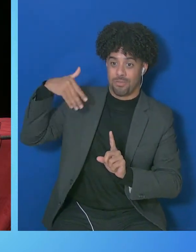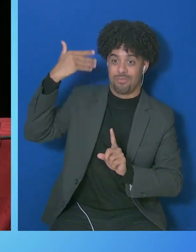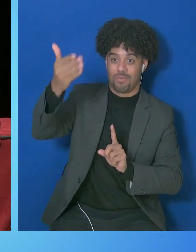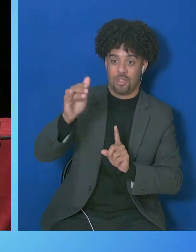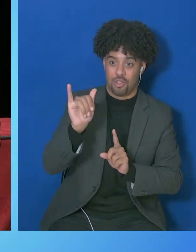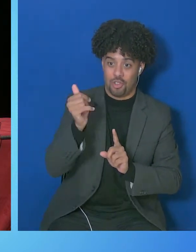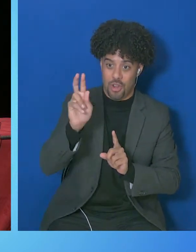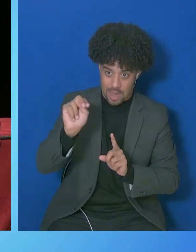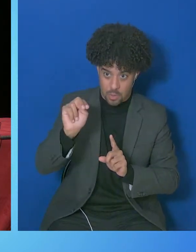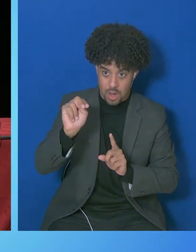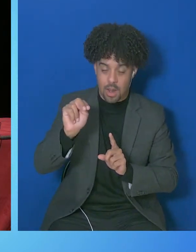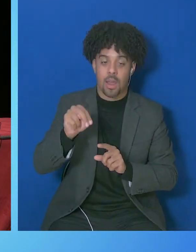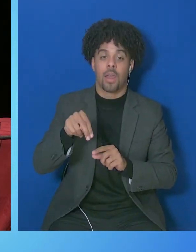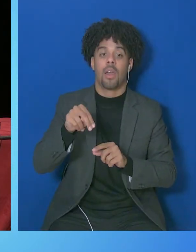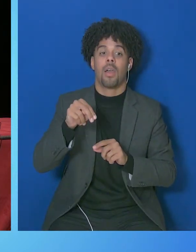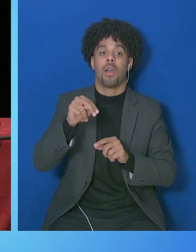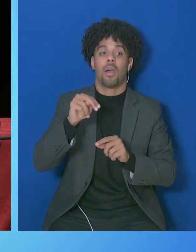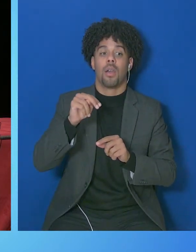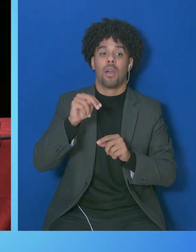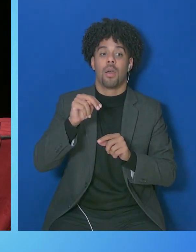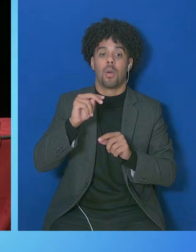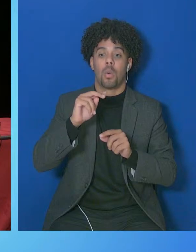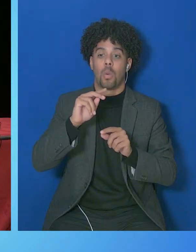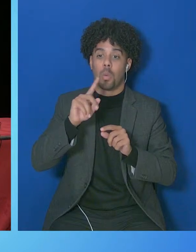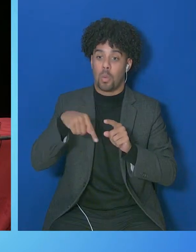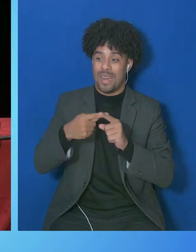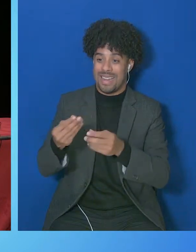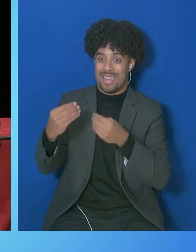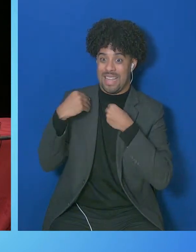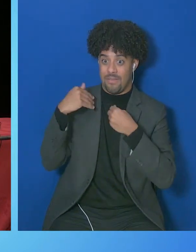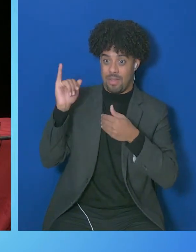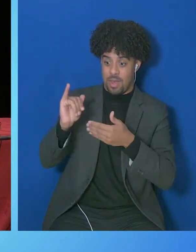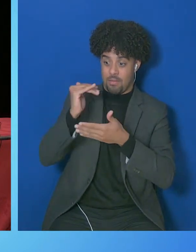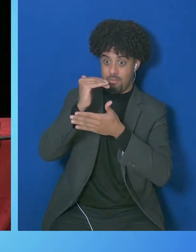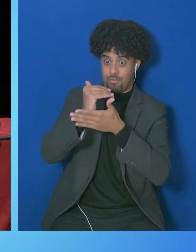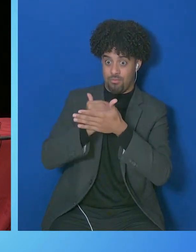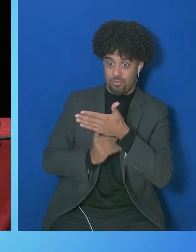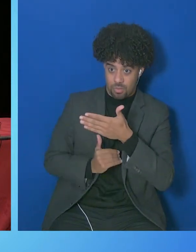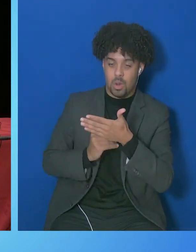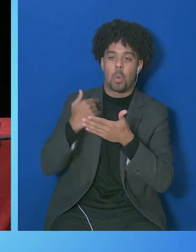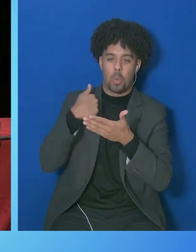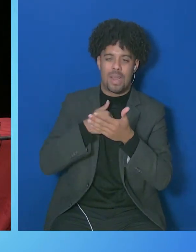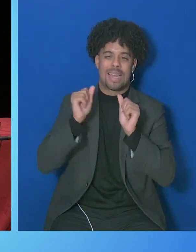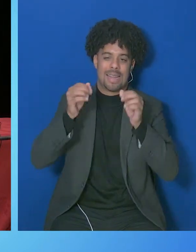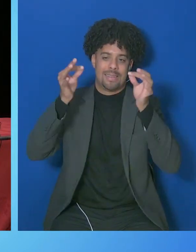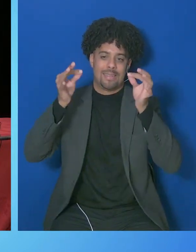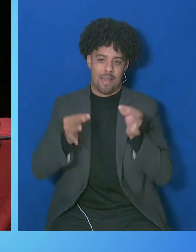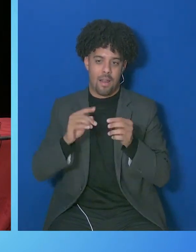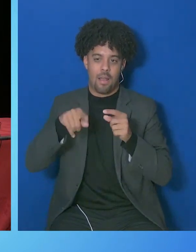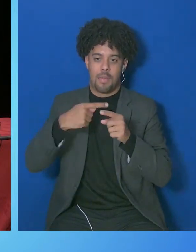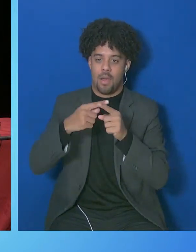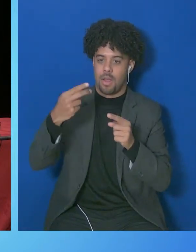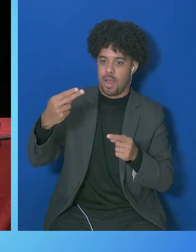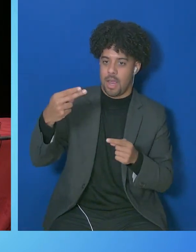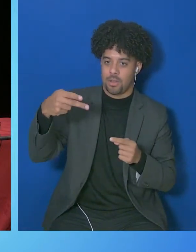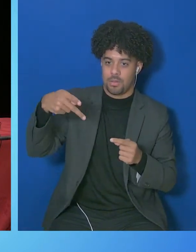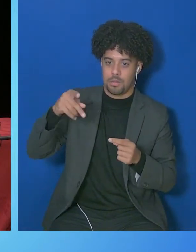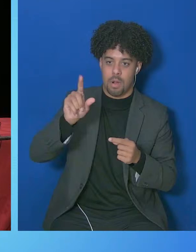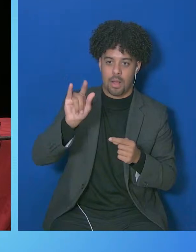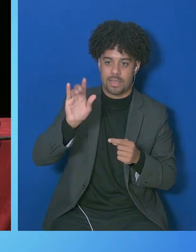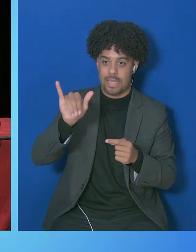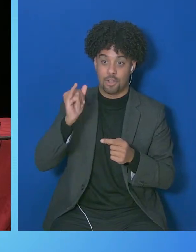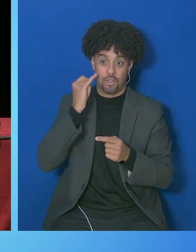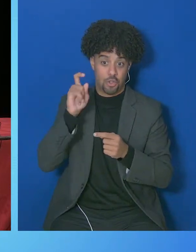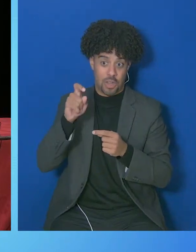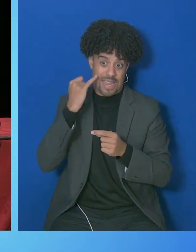the discussion on whether or not to move to create an age policy. I've made a motion. Do I have a second? I'll